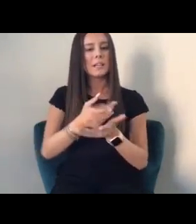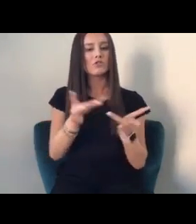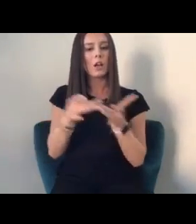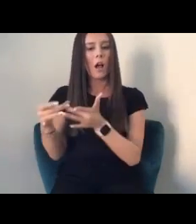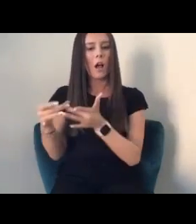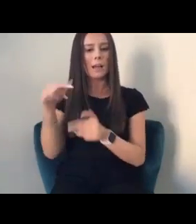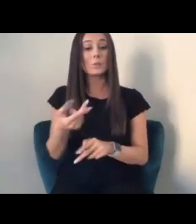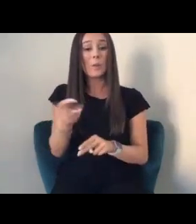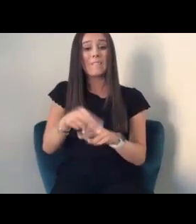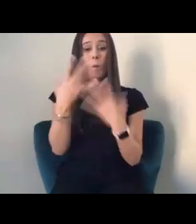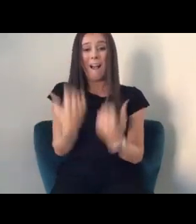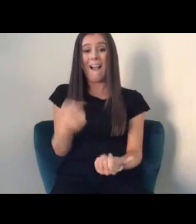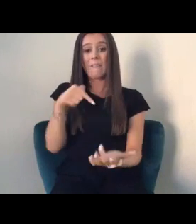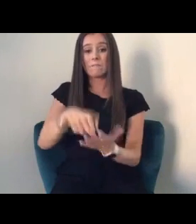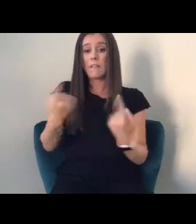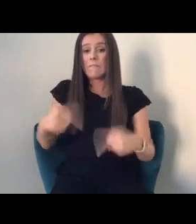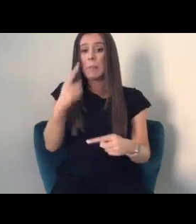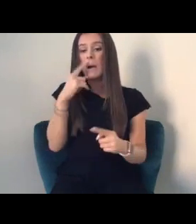that to hand.